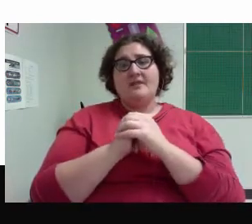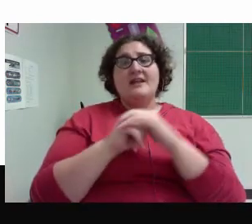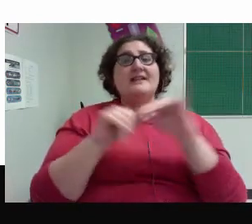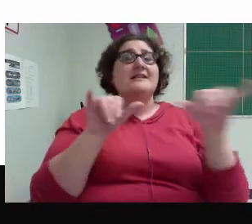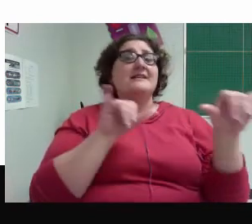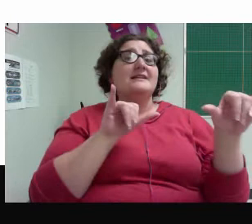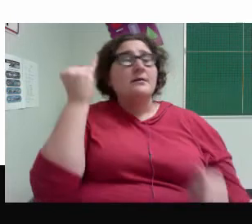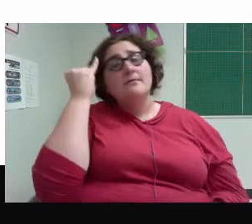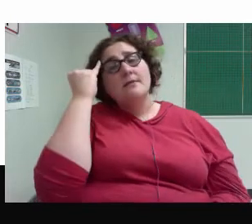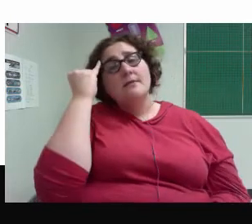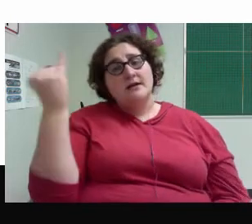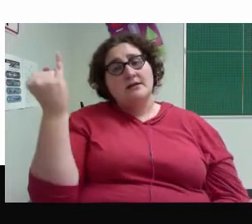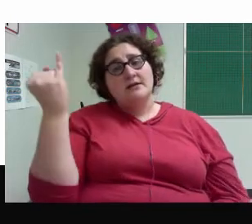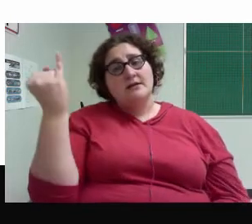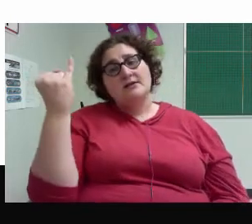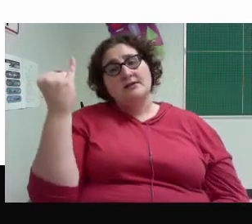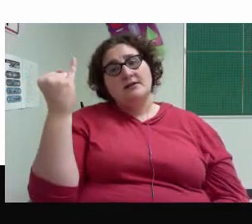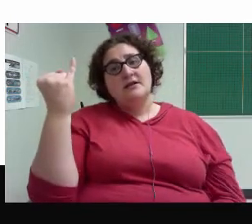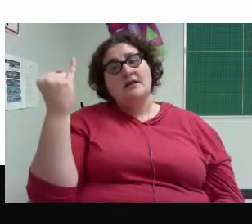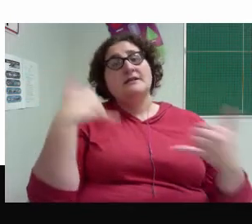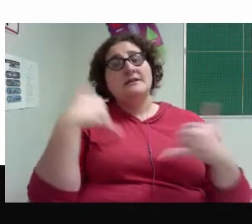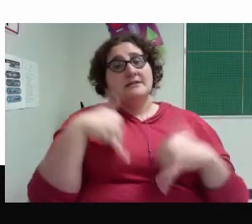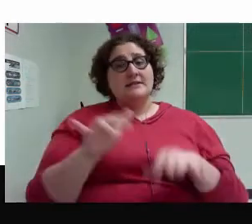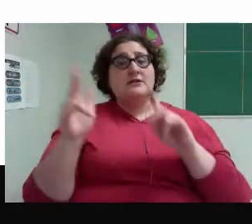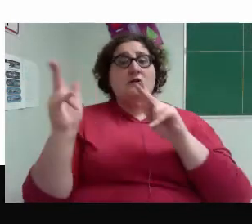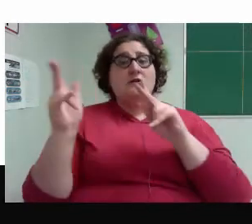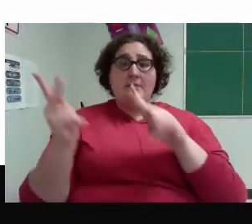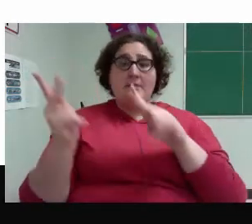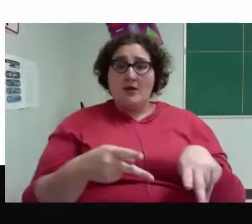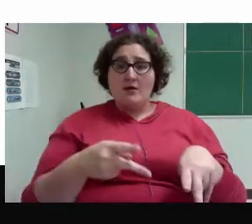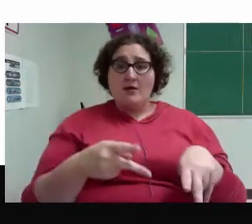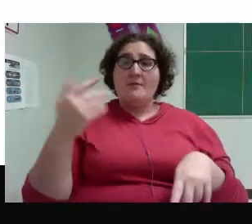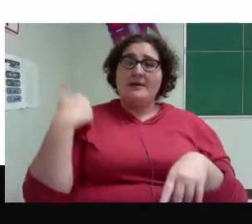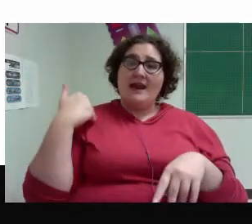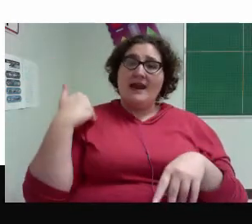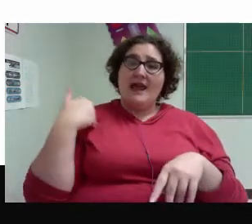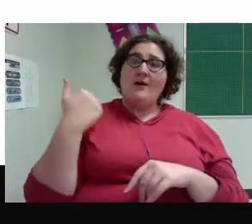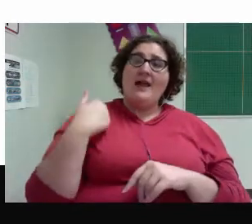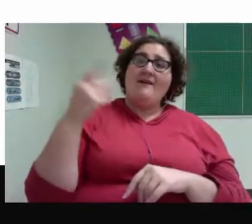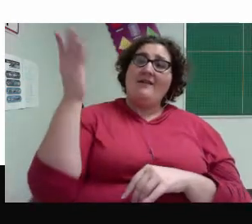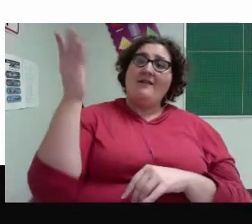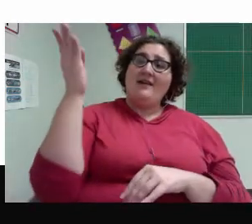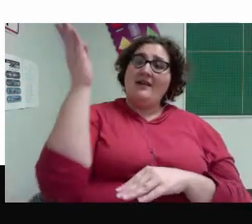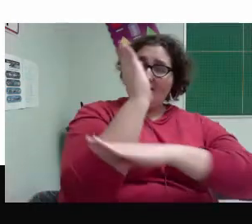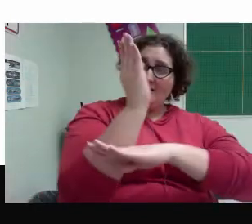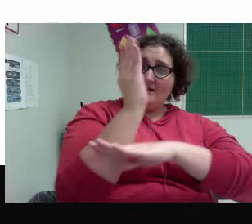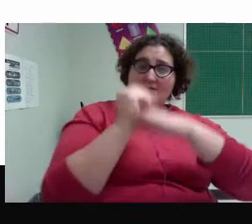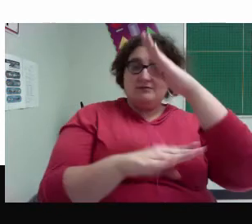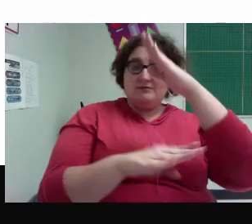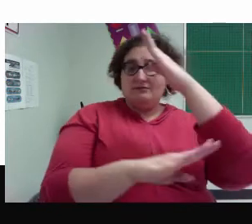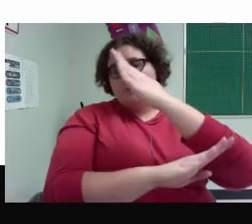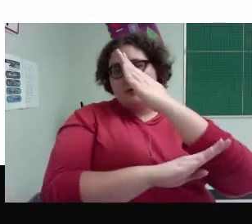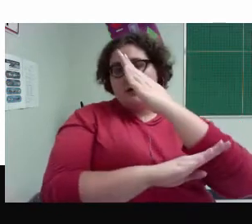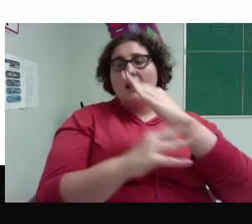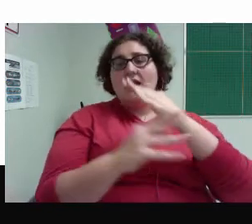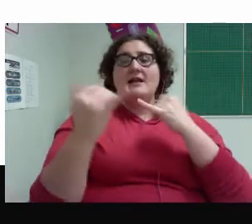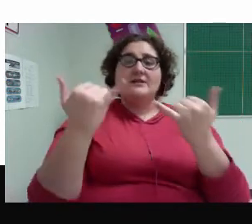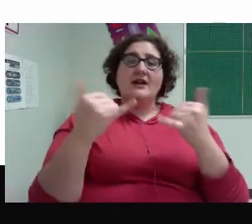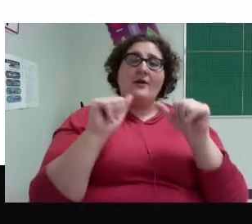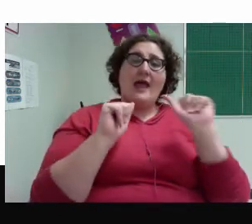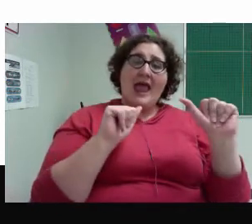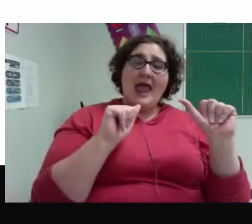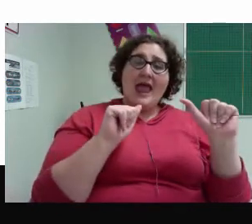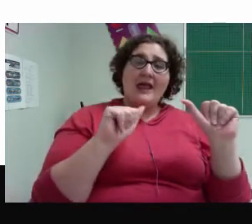that same respect, still parallel lines, but now if this is my transversal, then this angle,